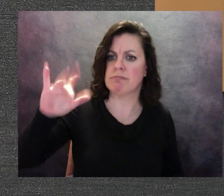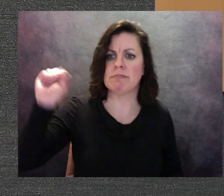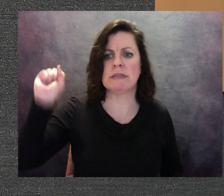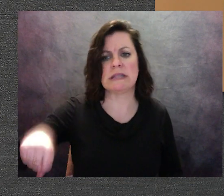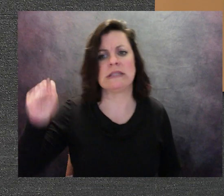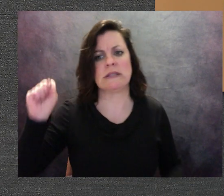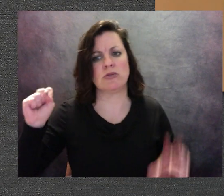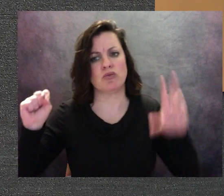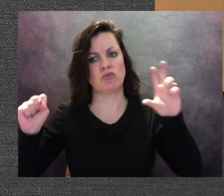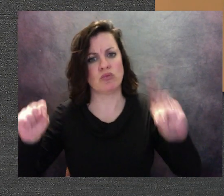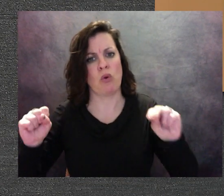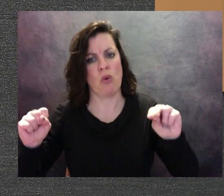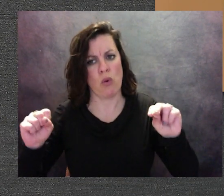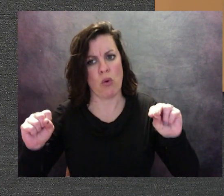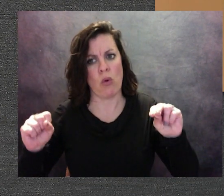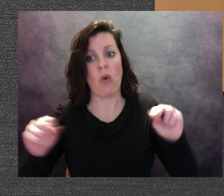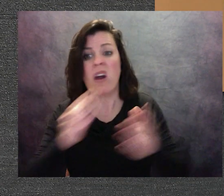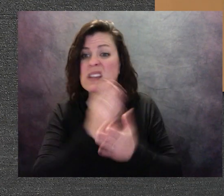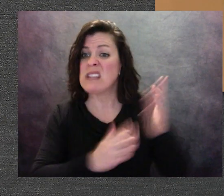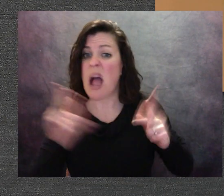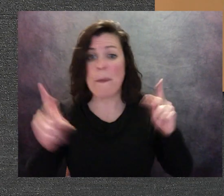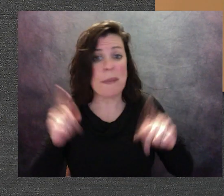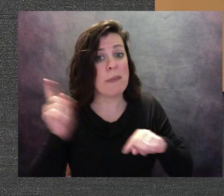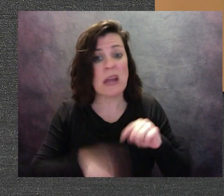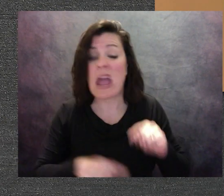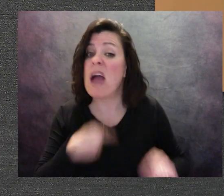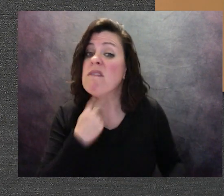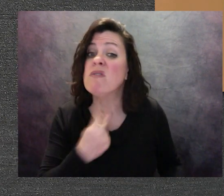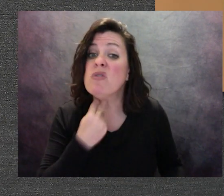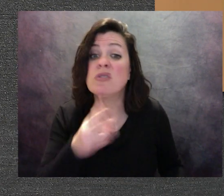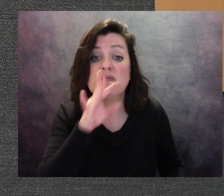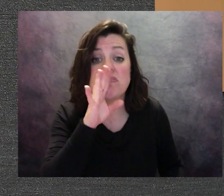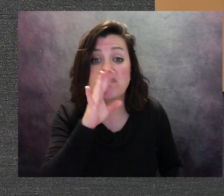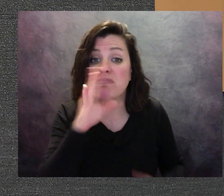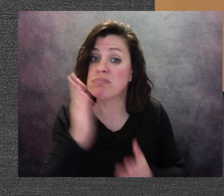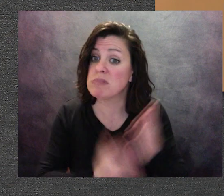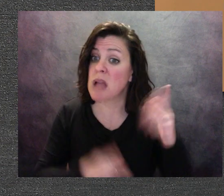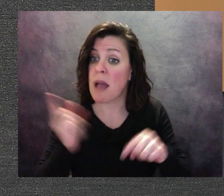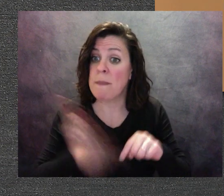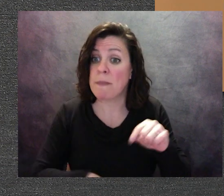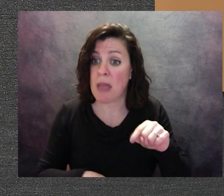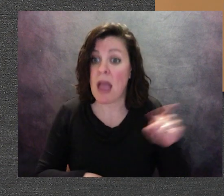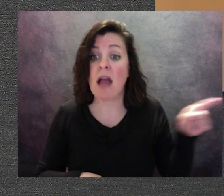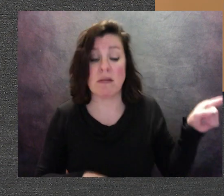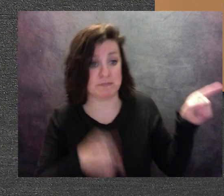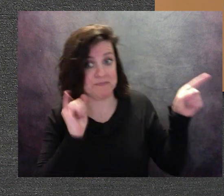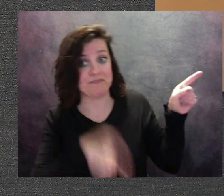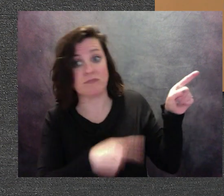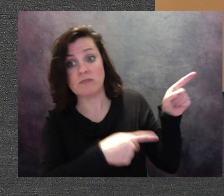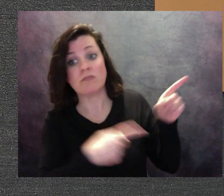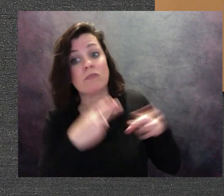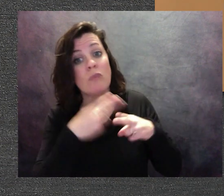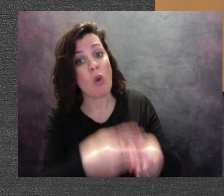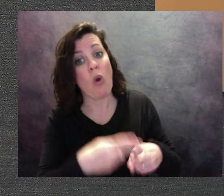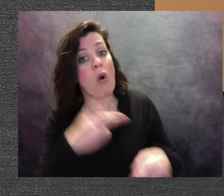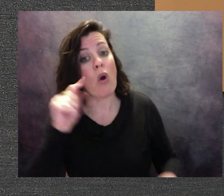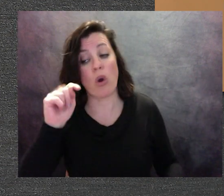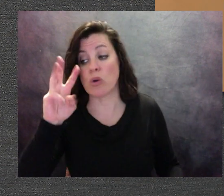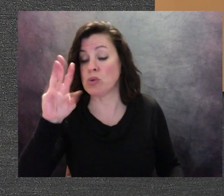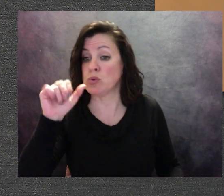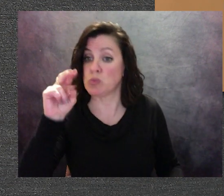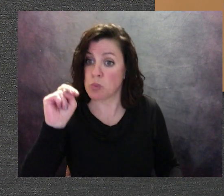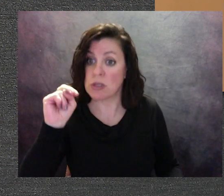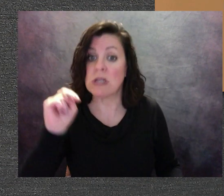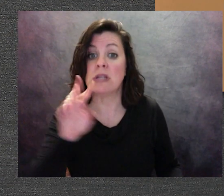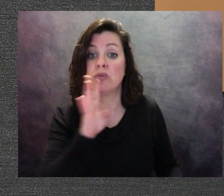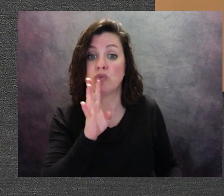voice. I wanted to show you this. This is called a twin talk, and you can use this when there's